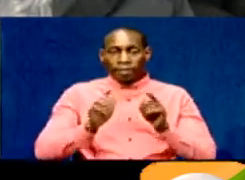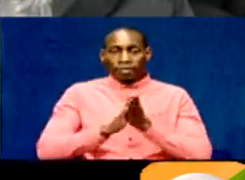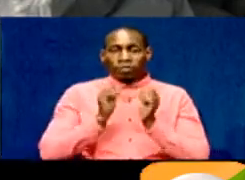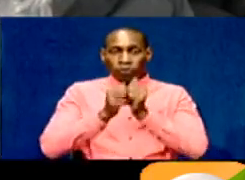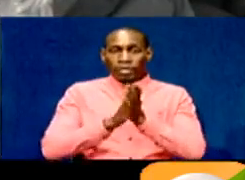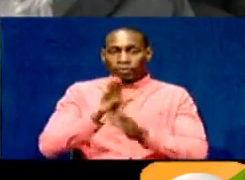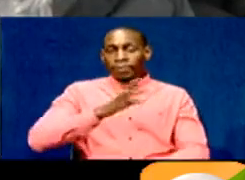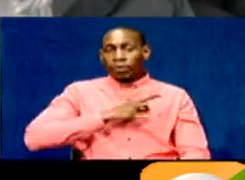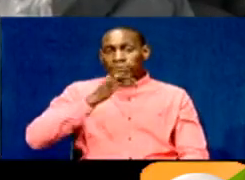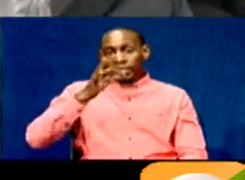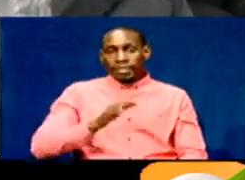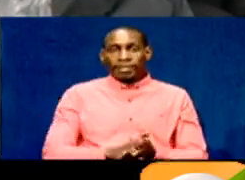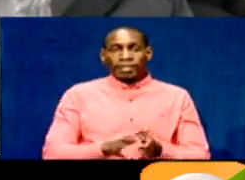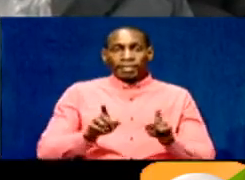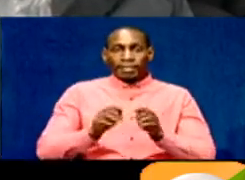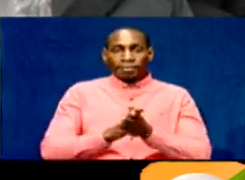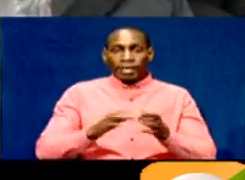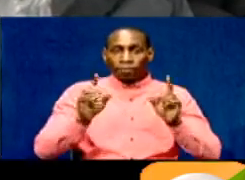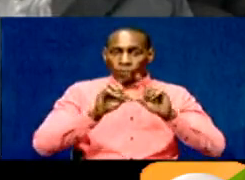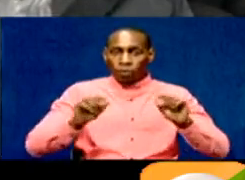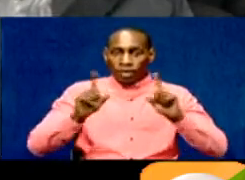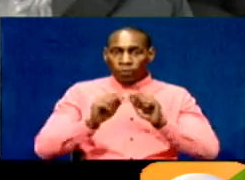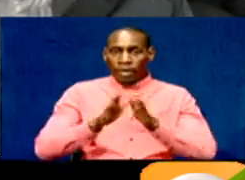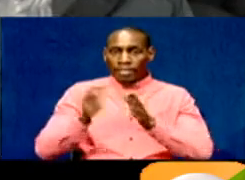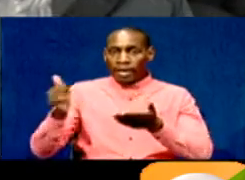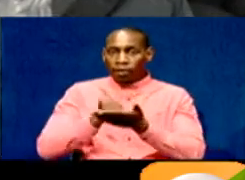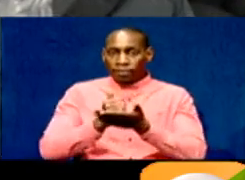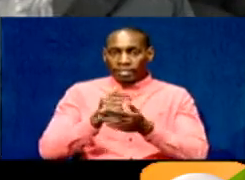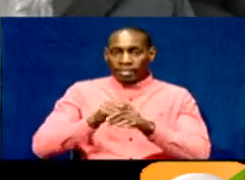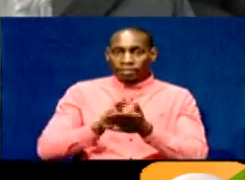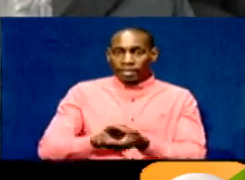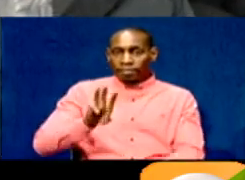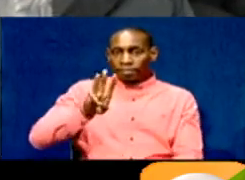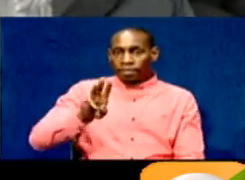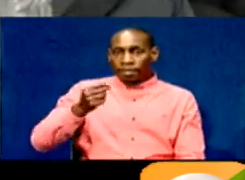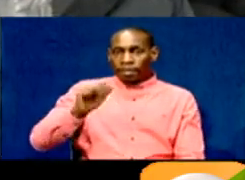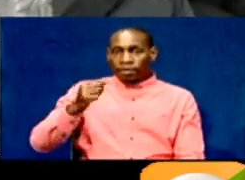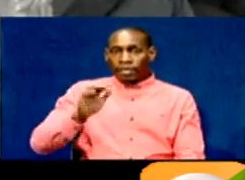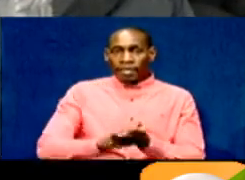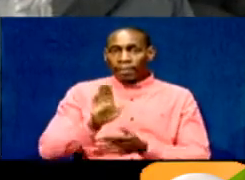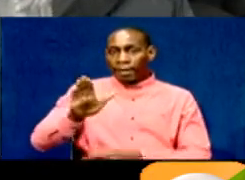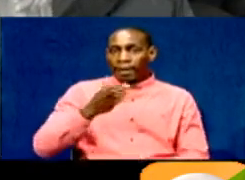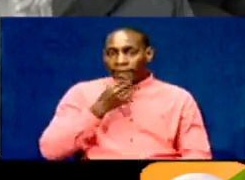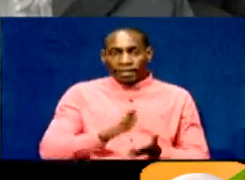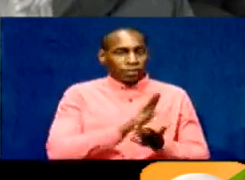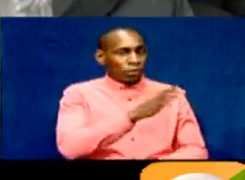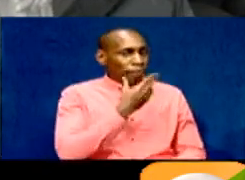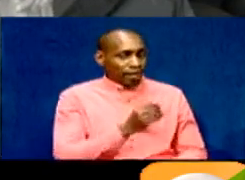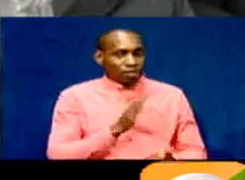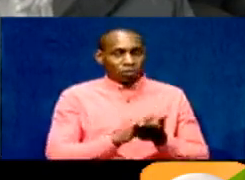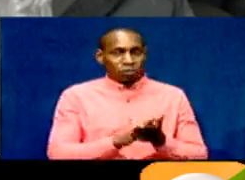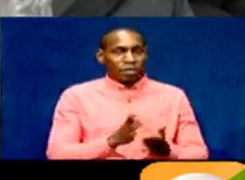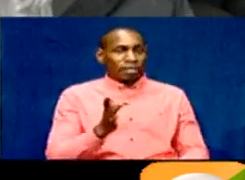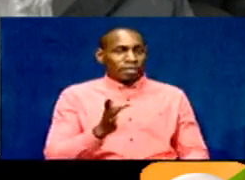And that line that always came from the desk when even Wahiga was there, when you say, you guy, it has caught